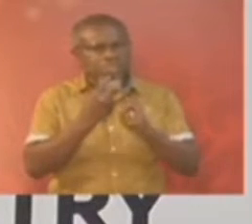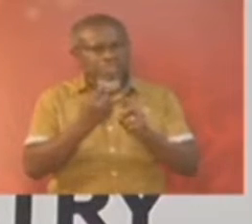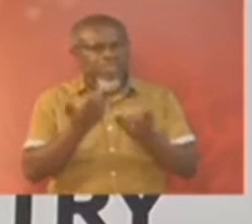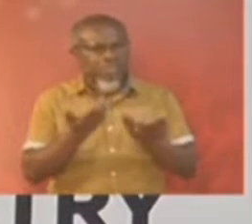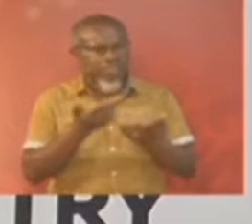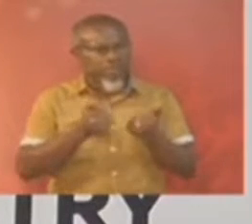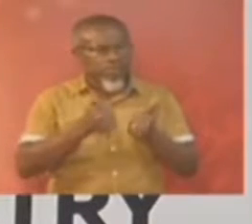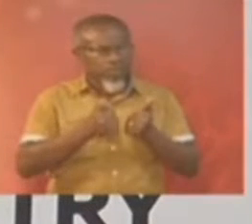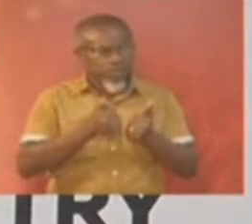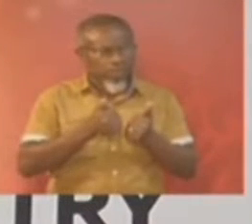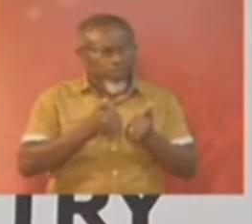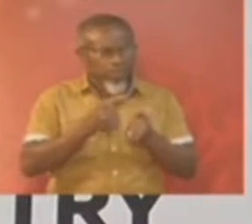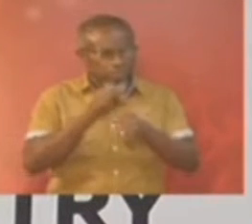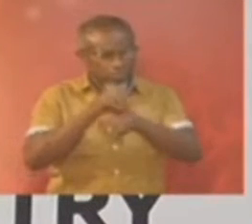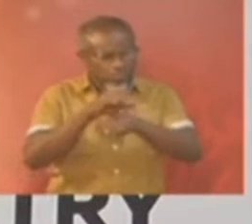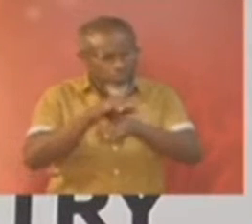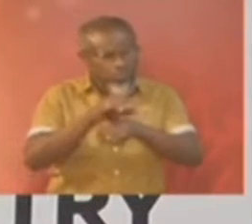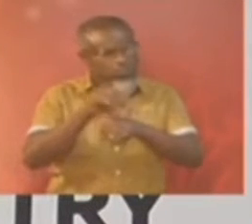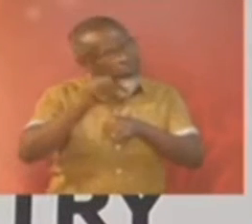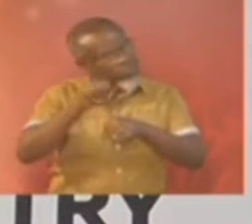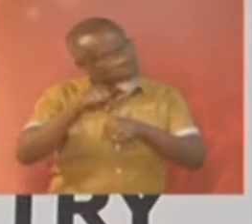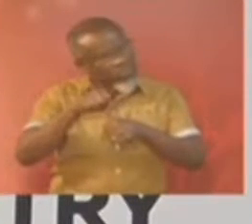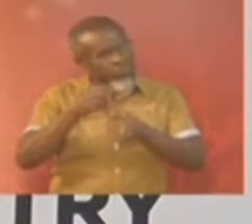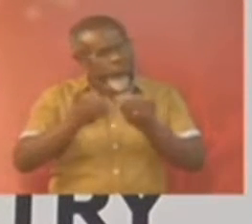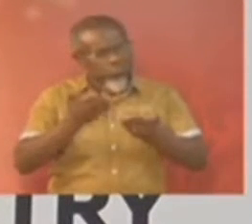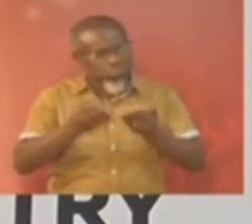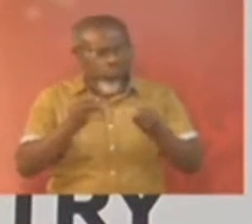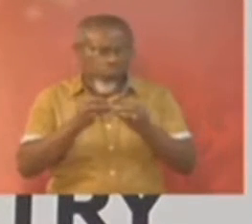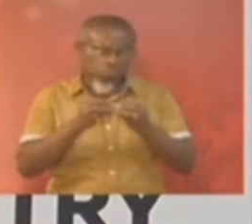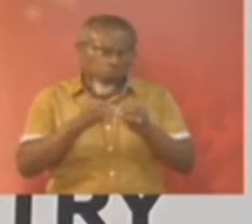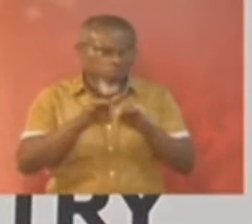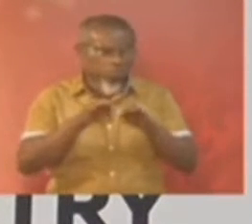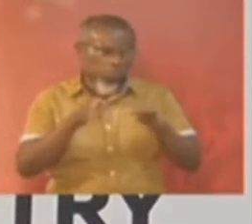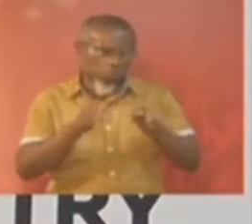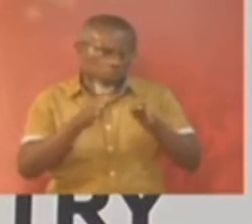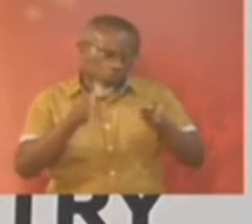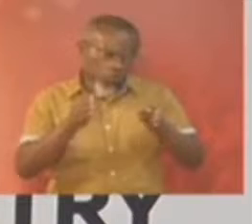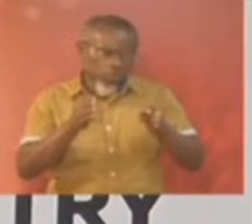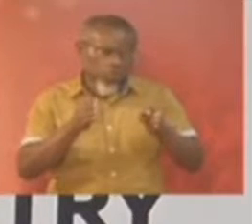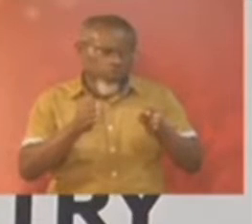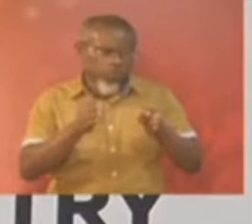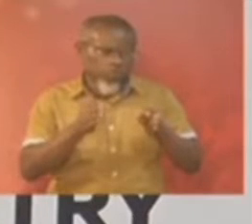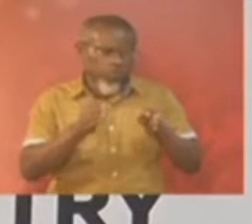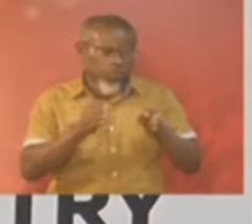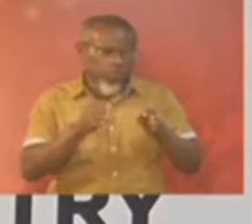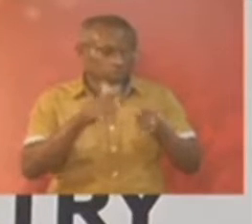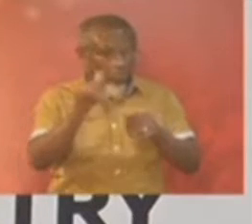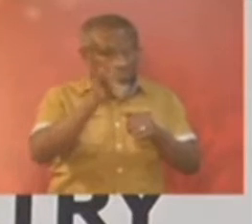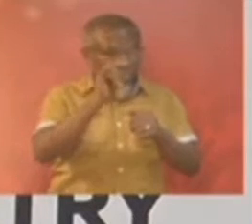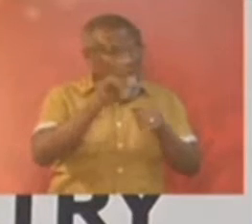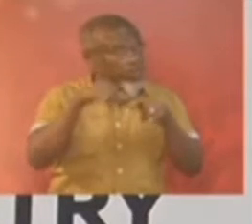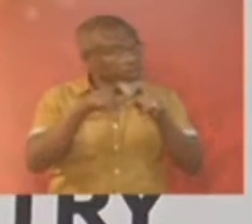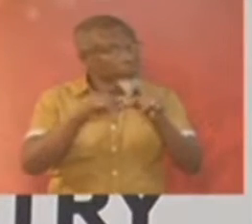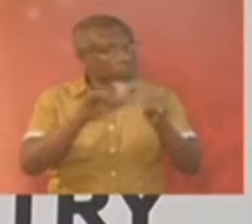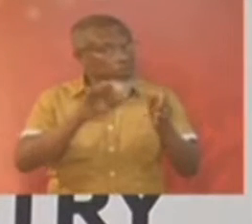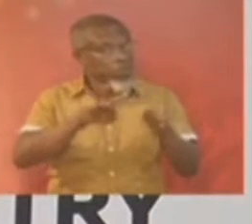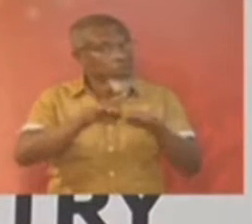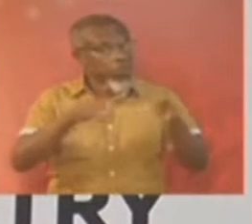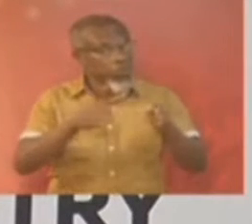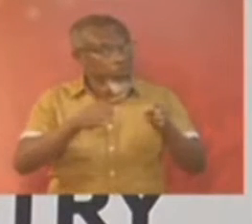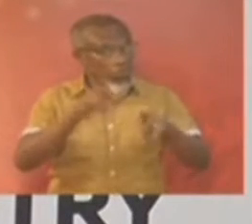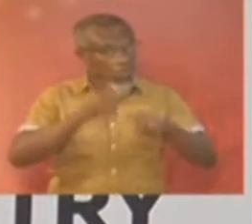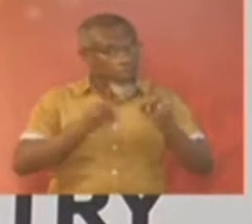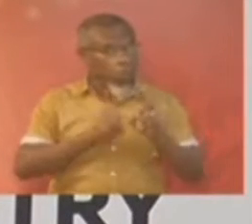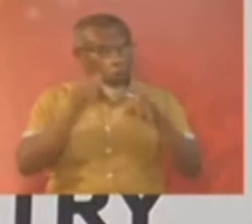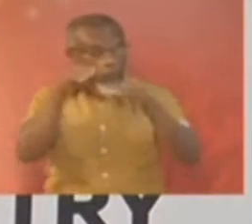open. Restaurants and bars are able to sell their goods as well, although notwithstanding they can't do in-house dining